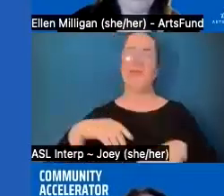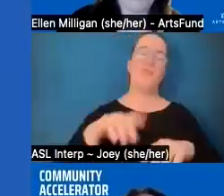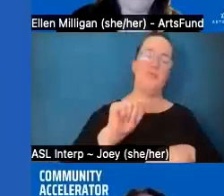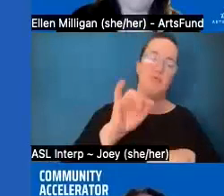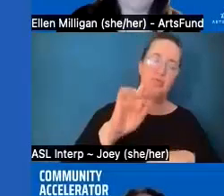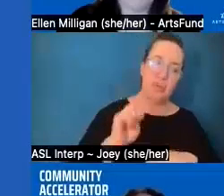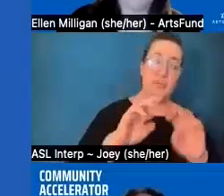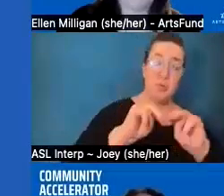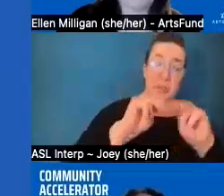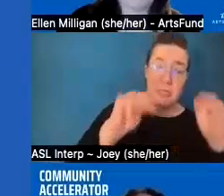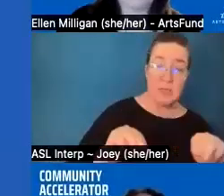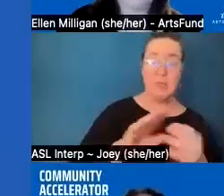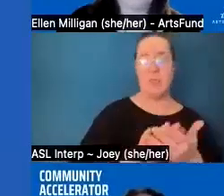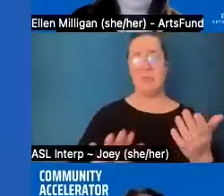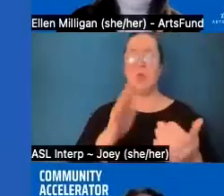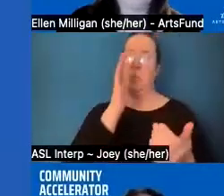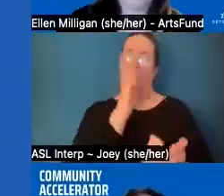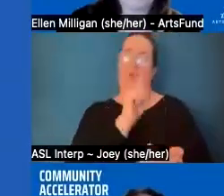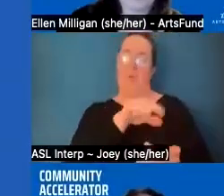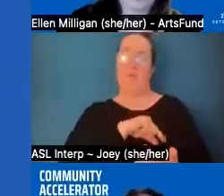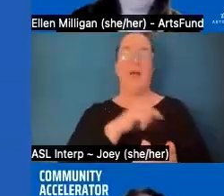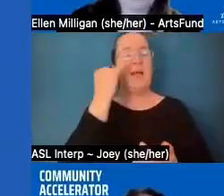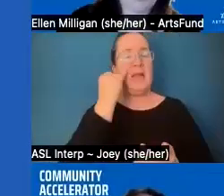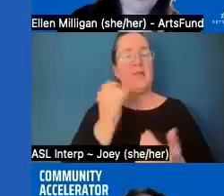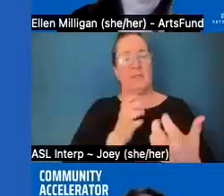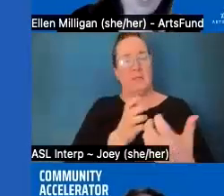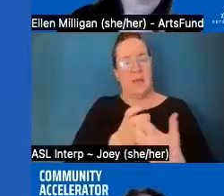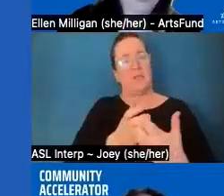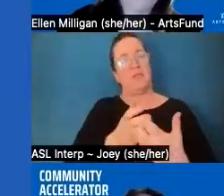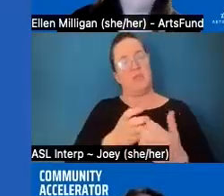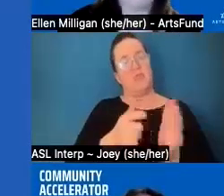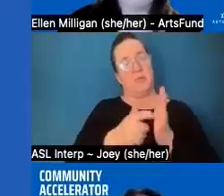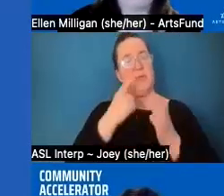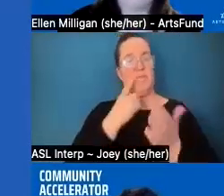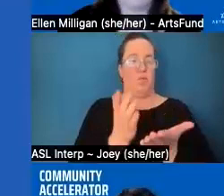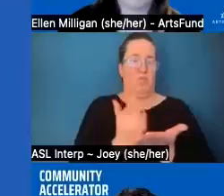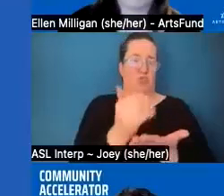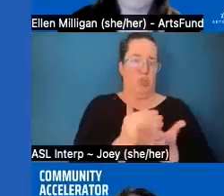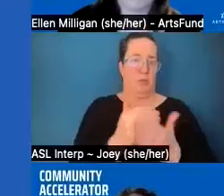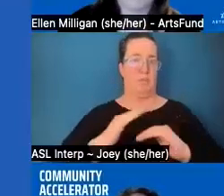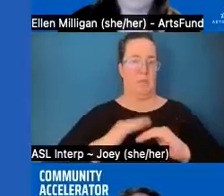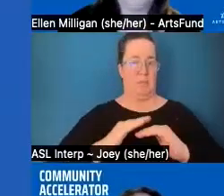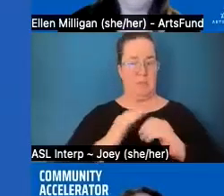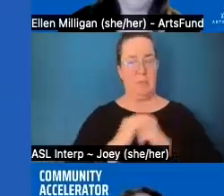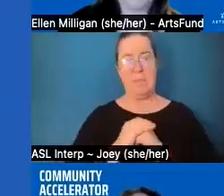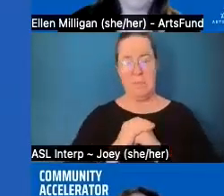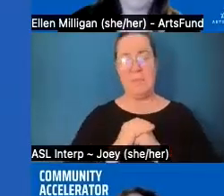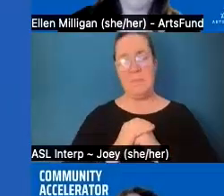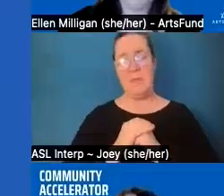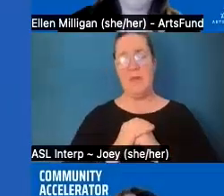requirements. Multiple entities affiliated with the same tribe may apply if each meets the eligibility criteria.